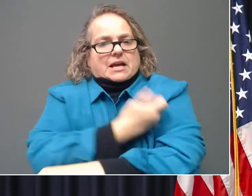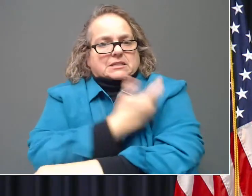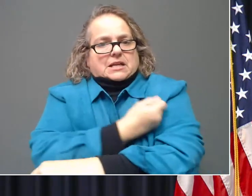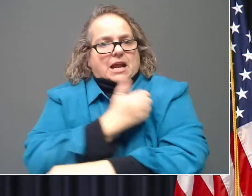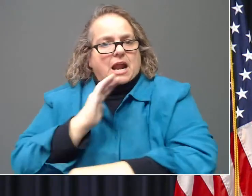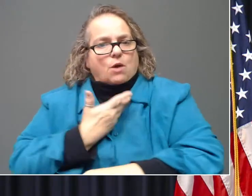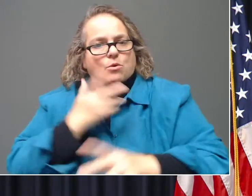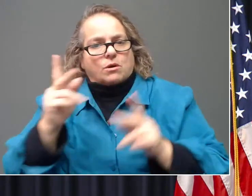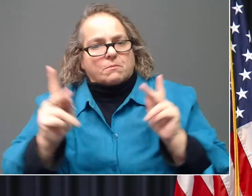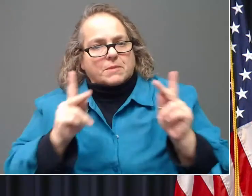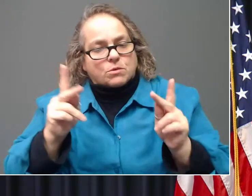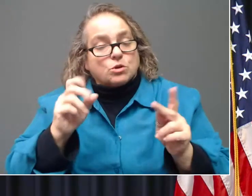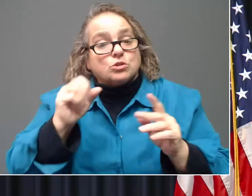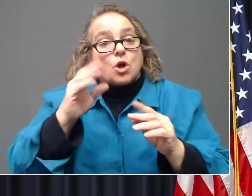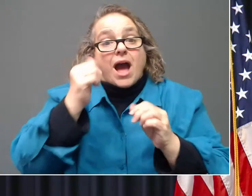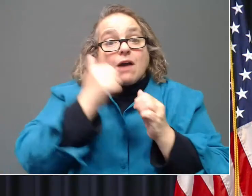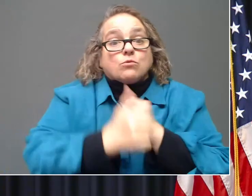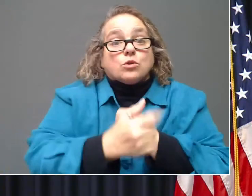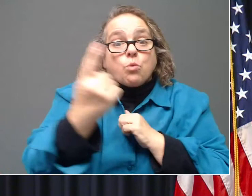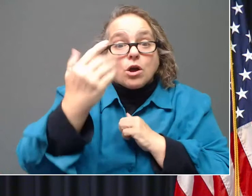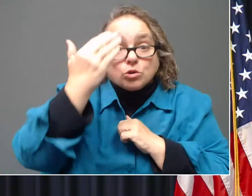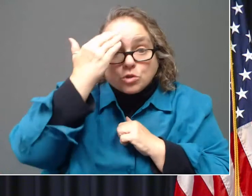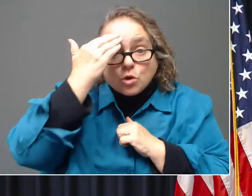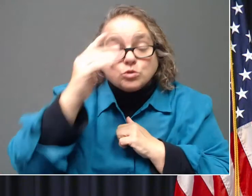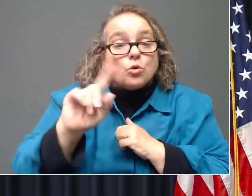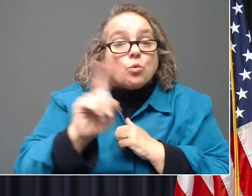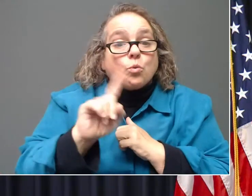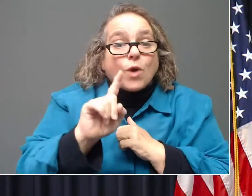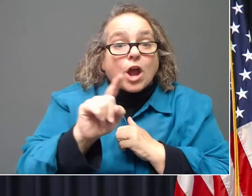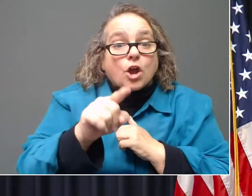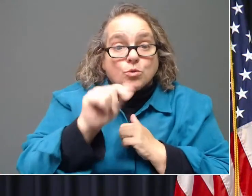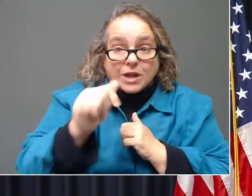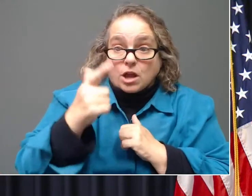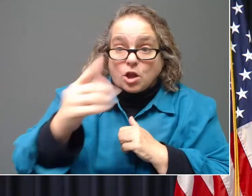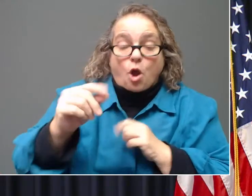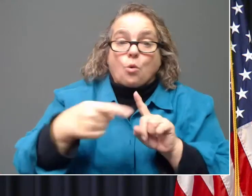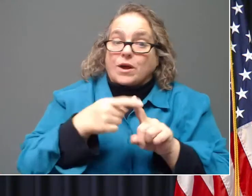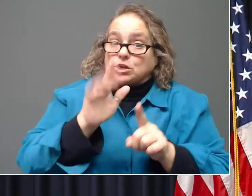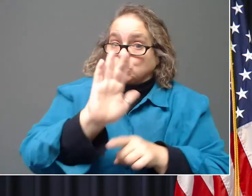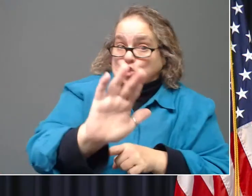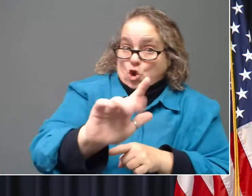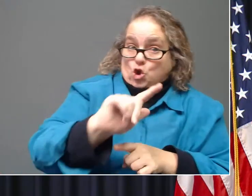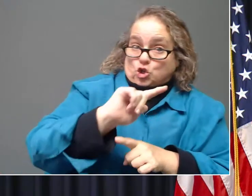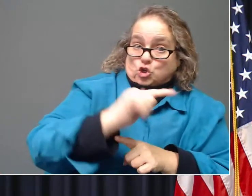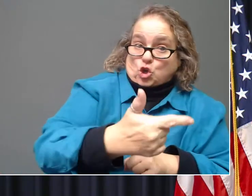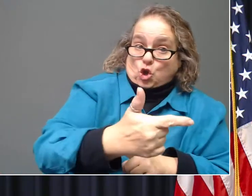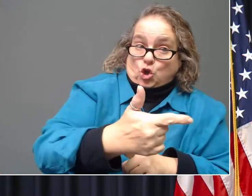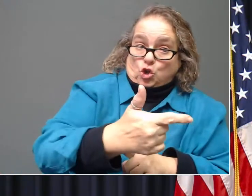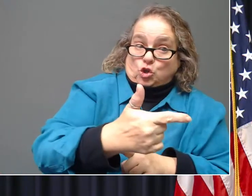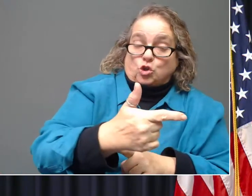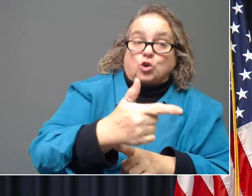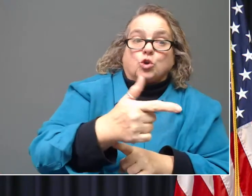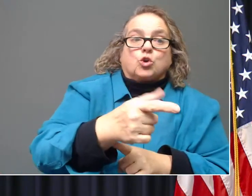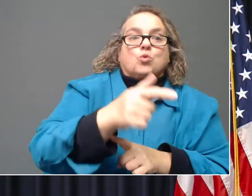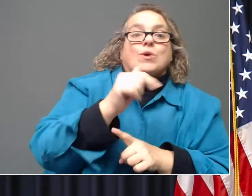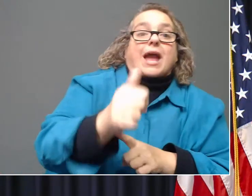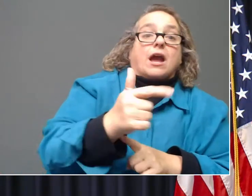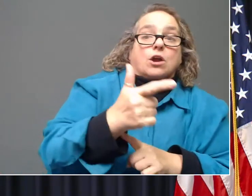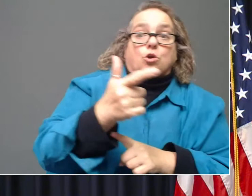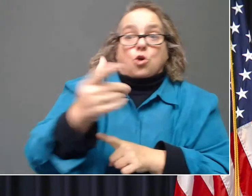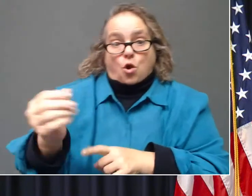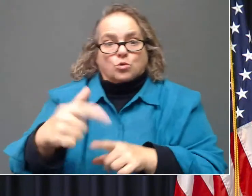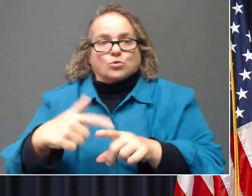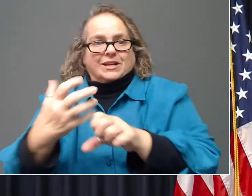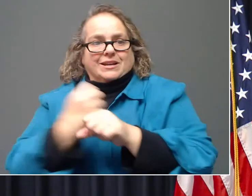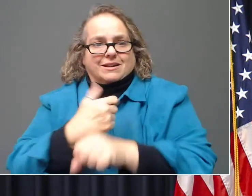that everybody knows where the place, when it's their turn, that they should go to get vaccinated is.